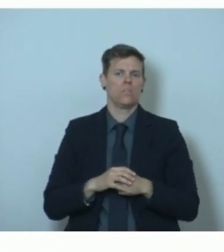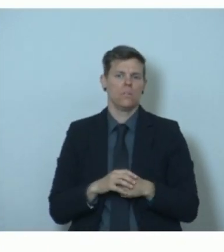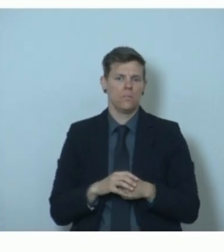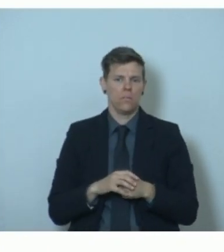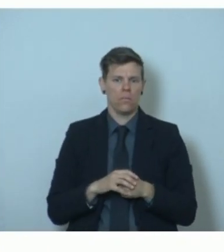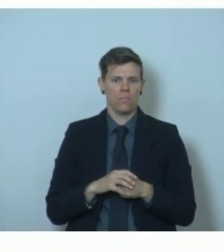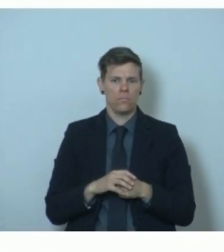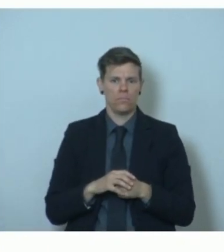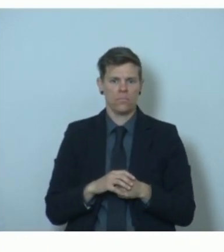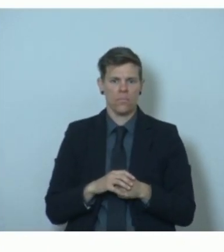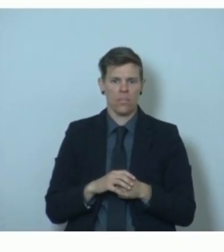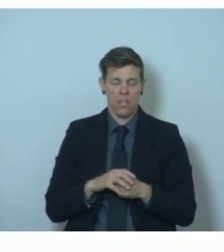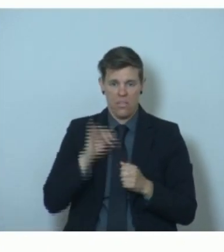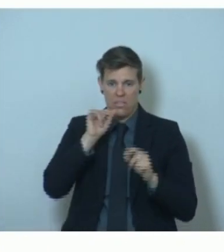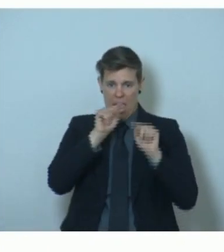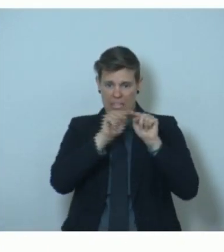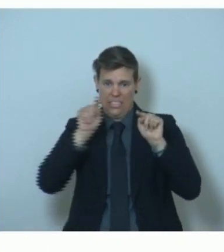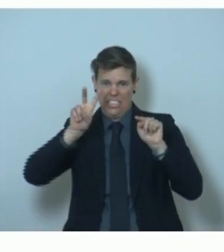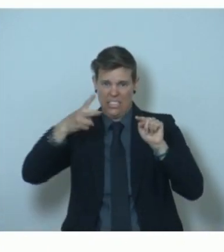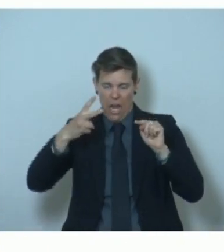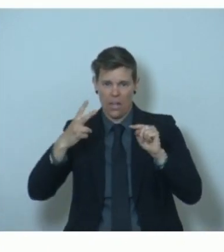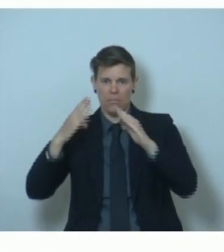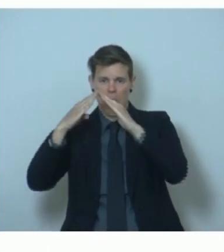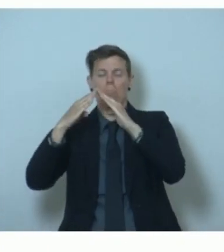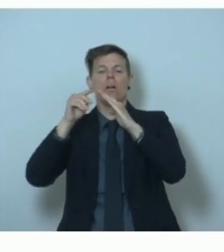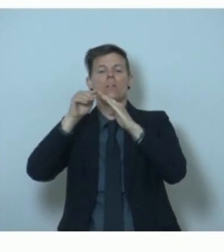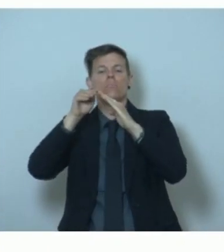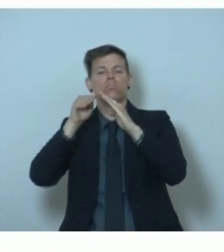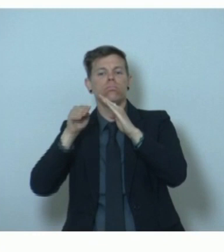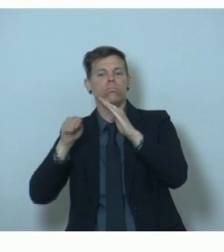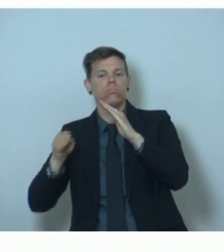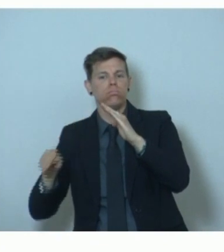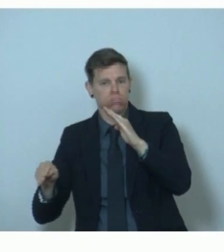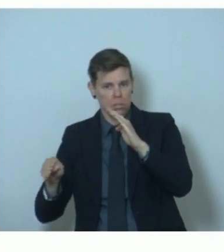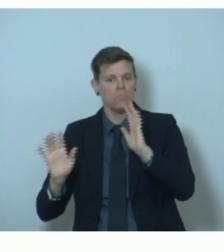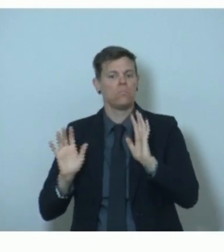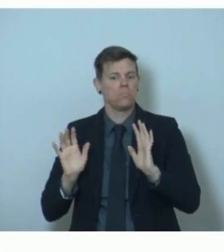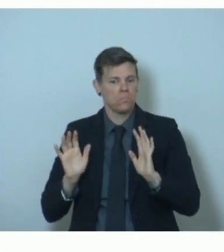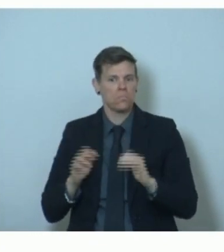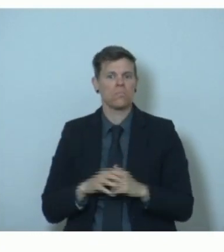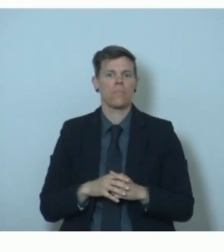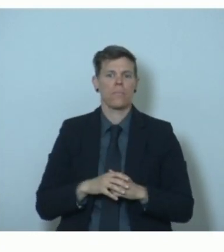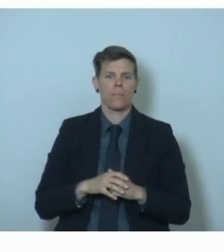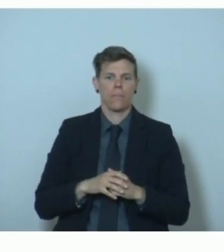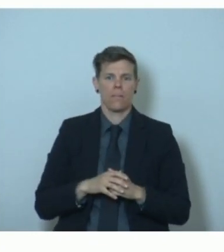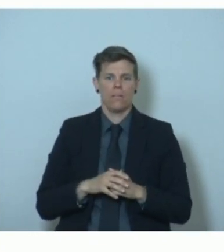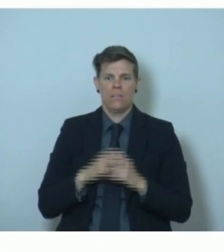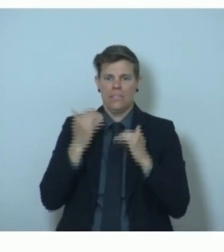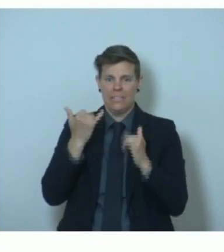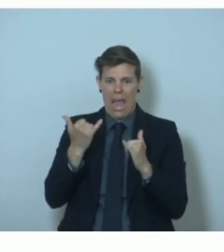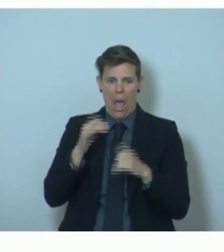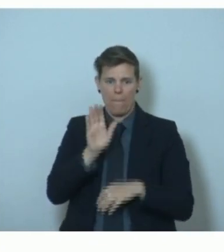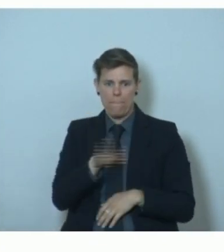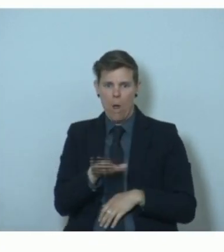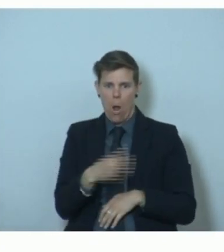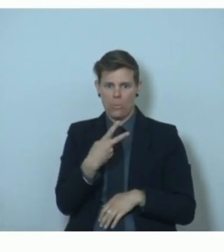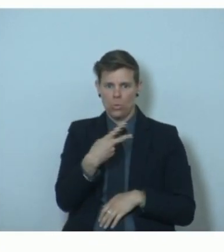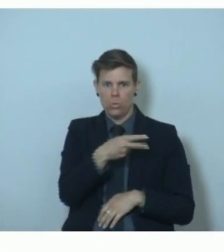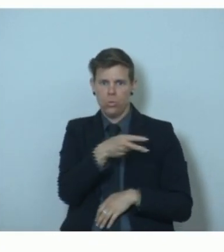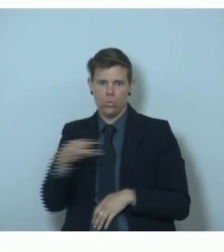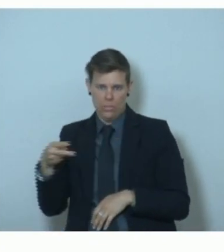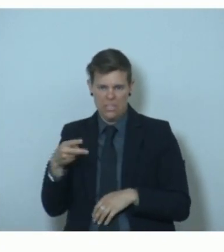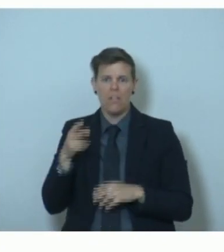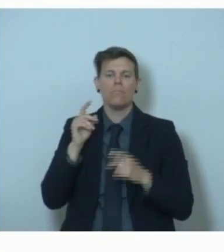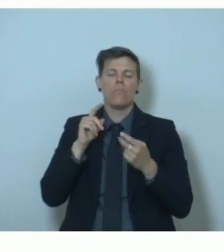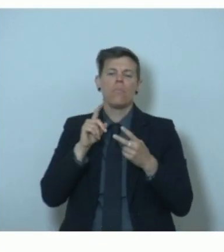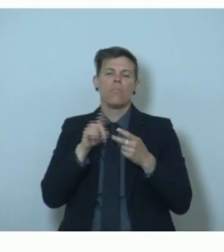going to skip to the bottom two lines, which are the Northeast and Southeast. You can see small number of cases,